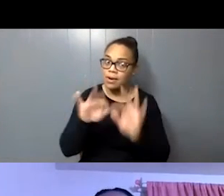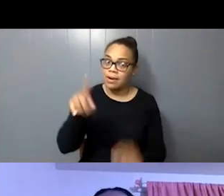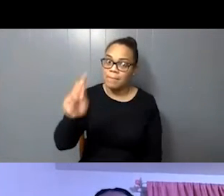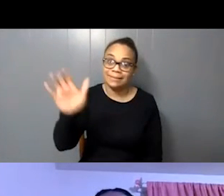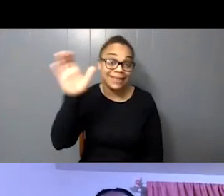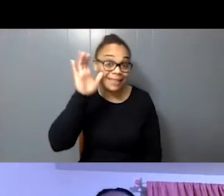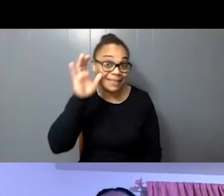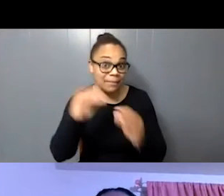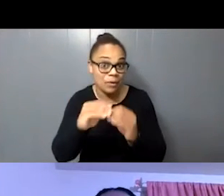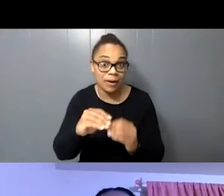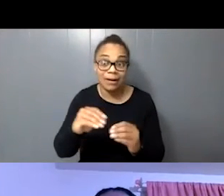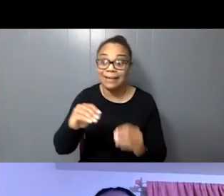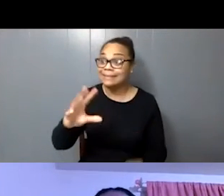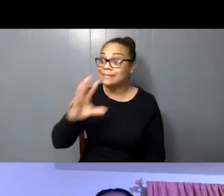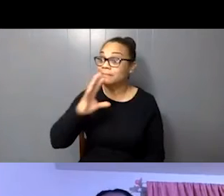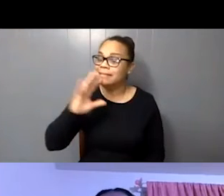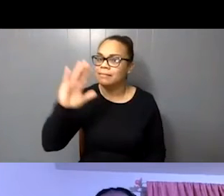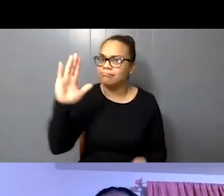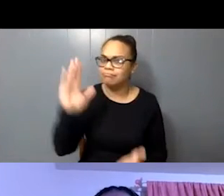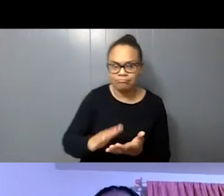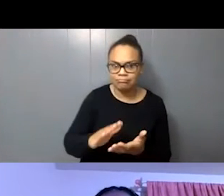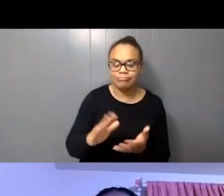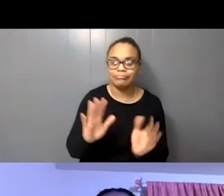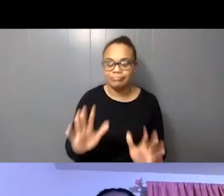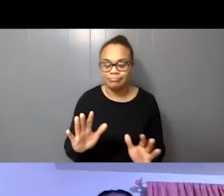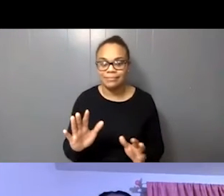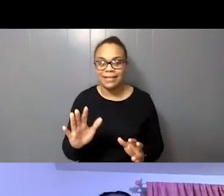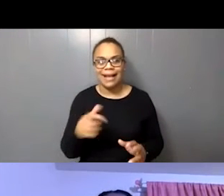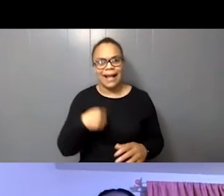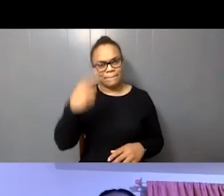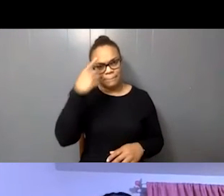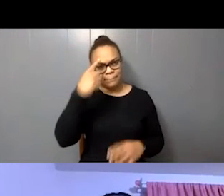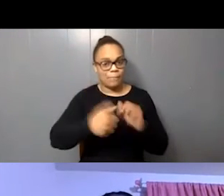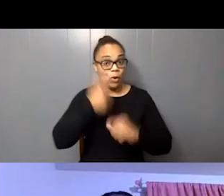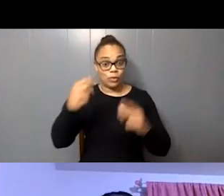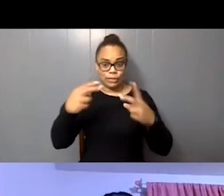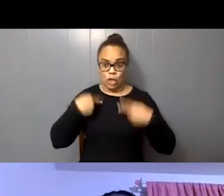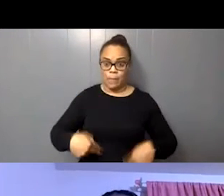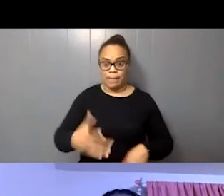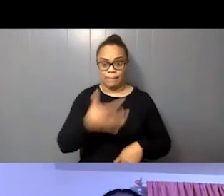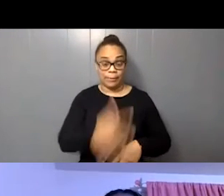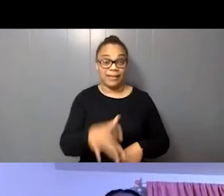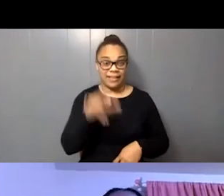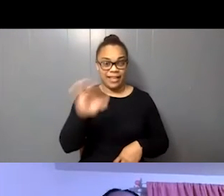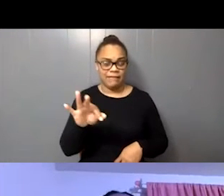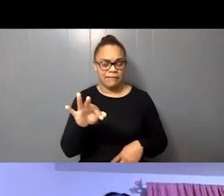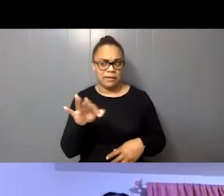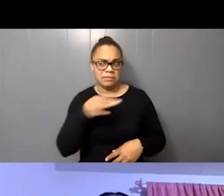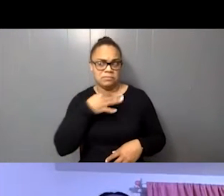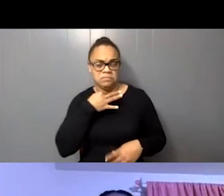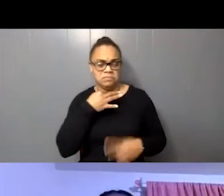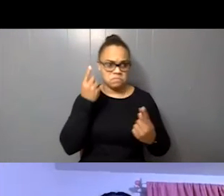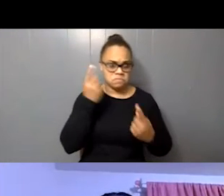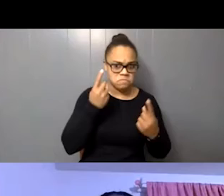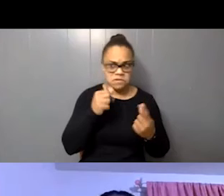don't understand, the first human instinct is to question and wonder if it's really true. So you have